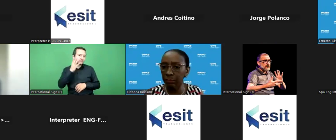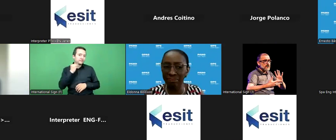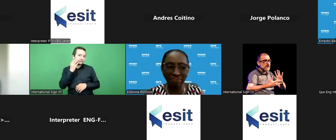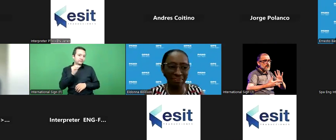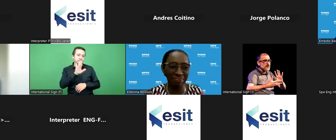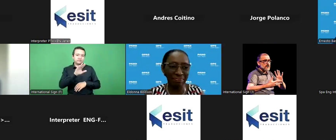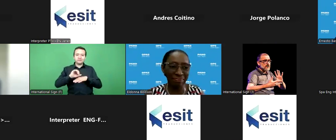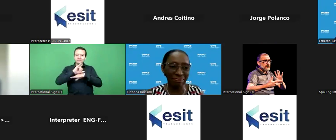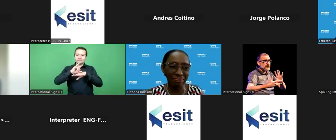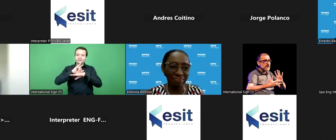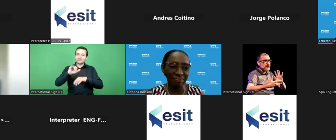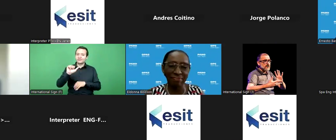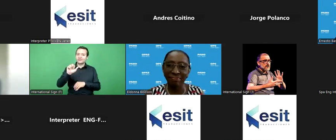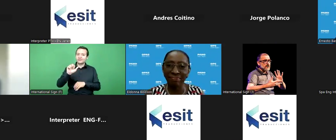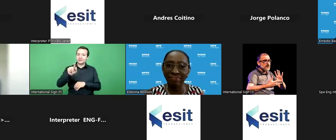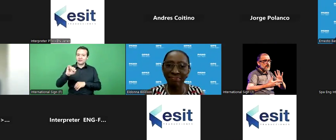we're gonna move on